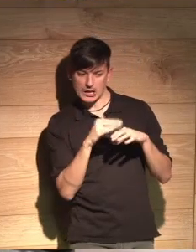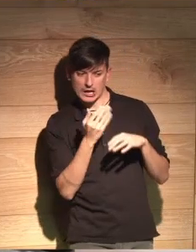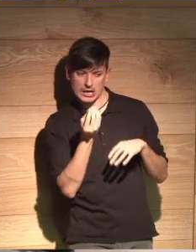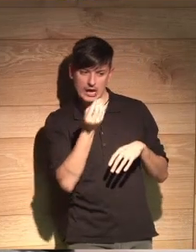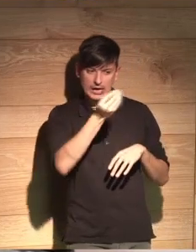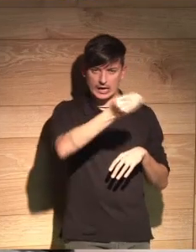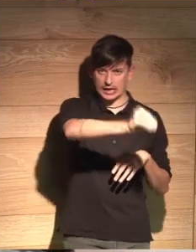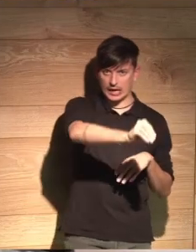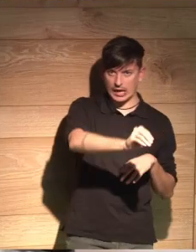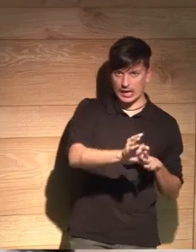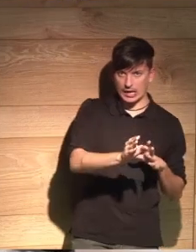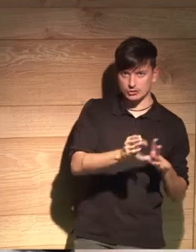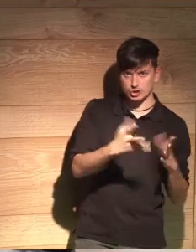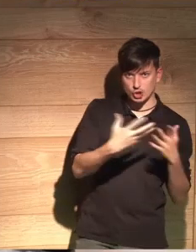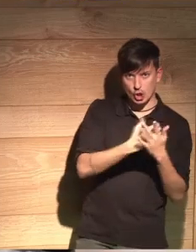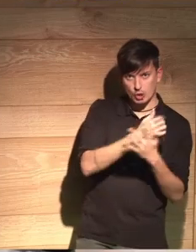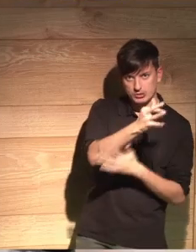simply